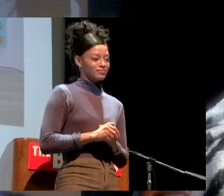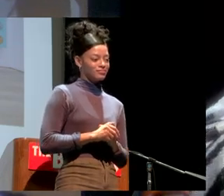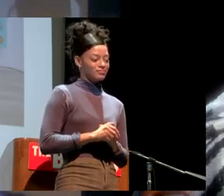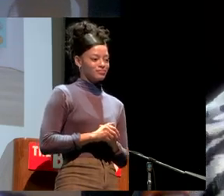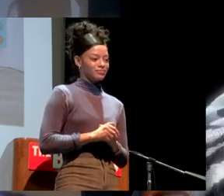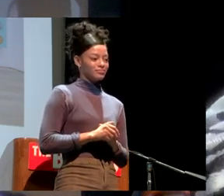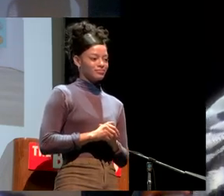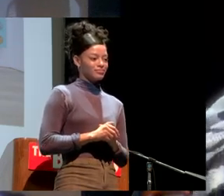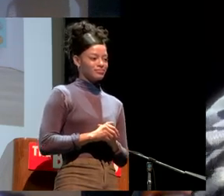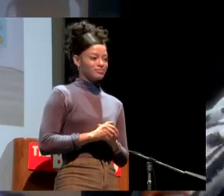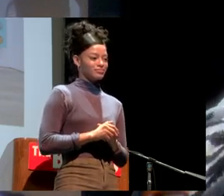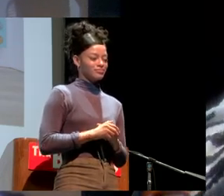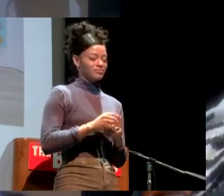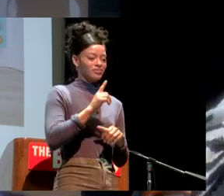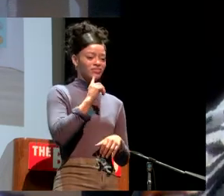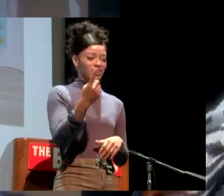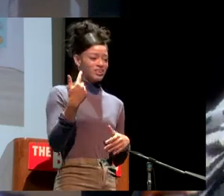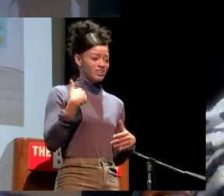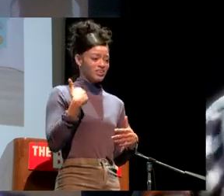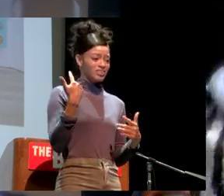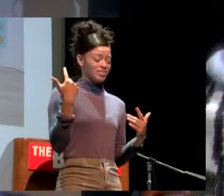right?